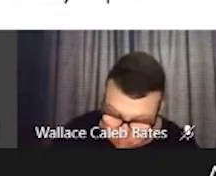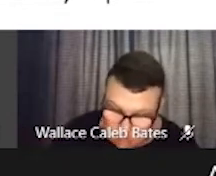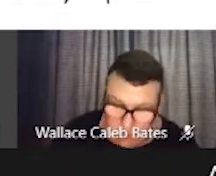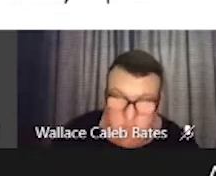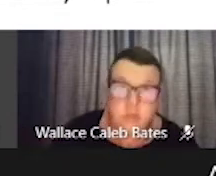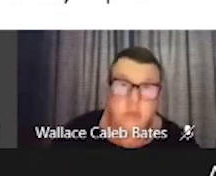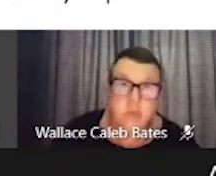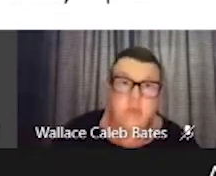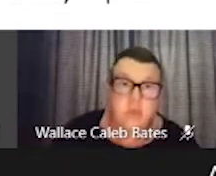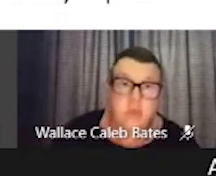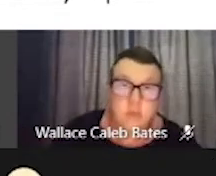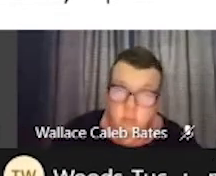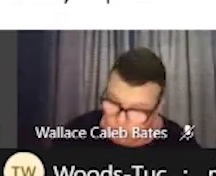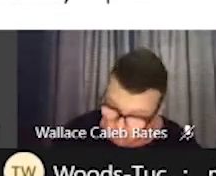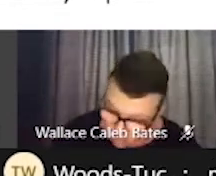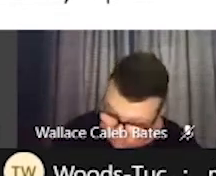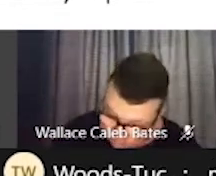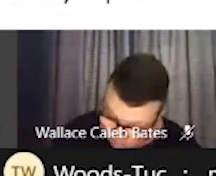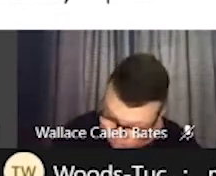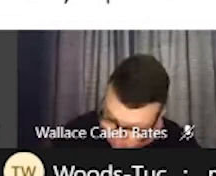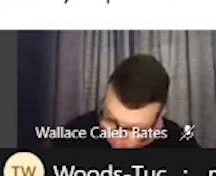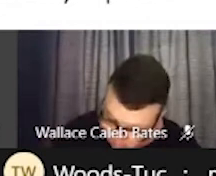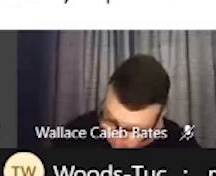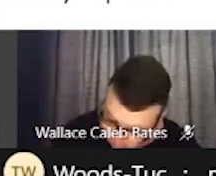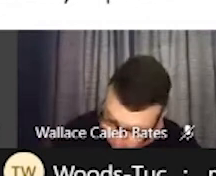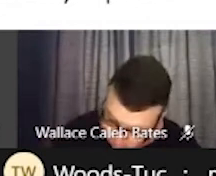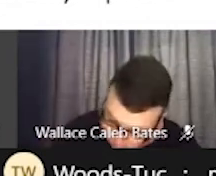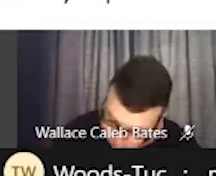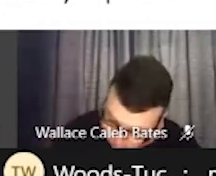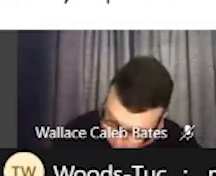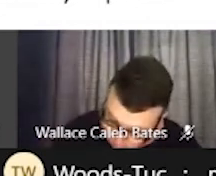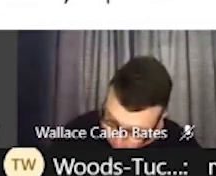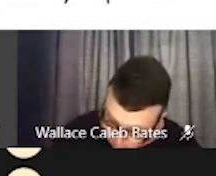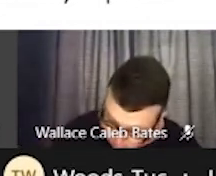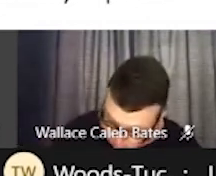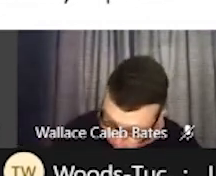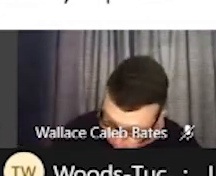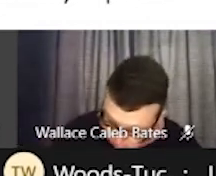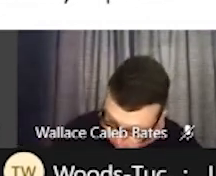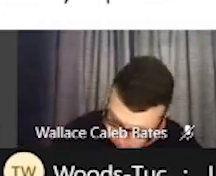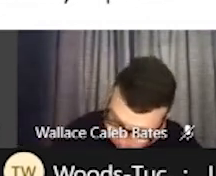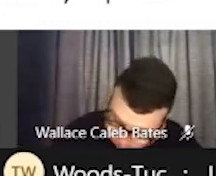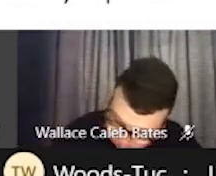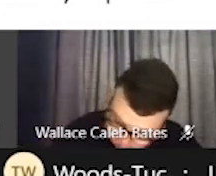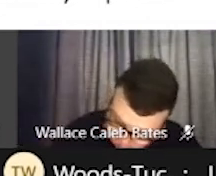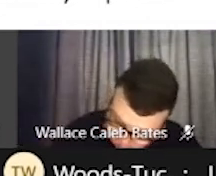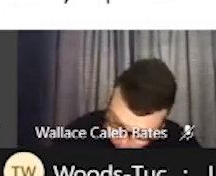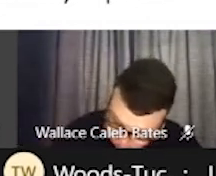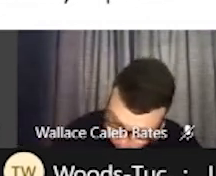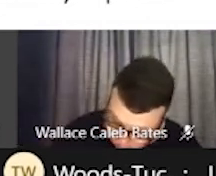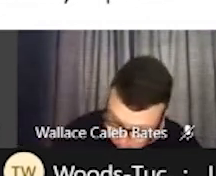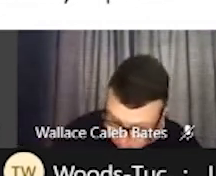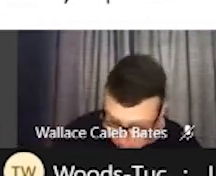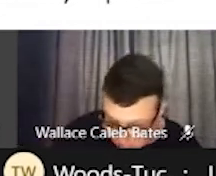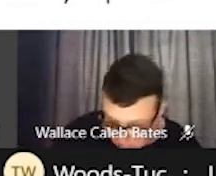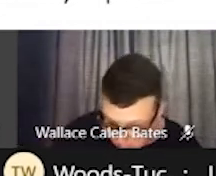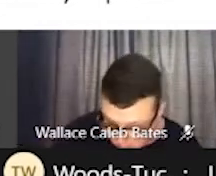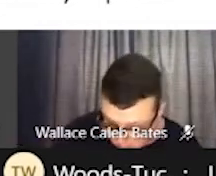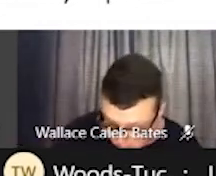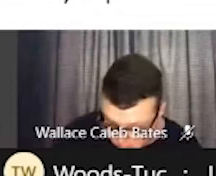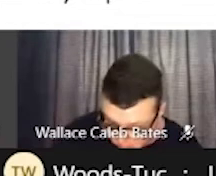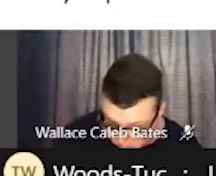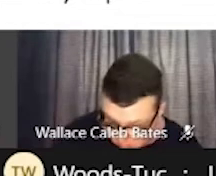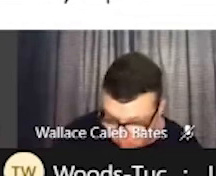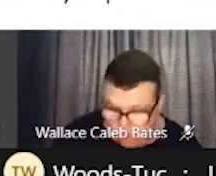I know Dr. Sweeney is on, and he's probably talked about this as well. And it's a cross-agency